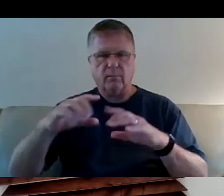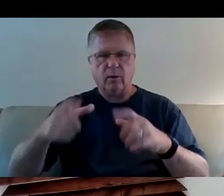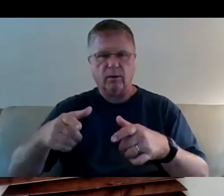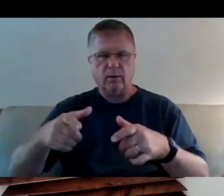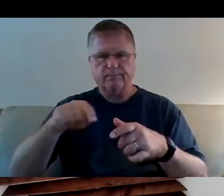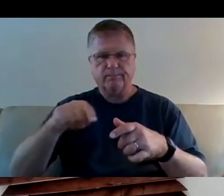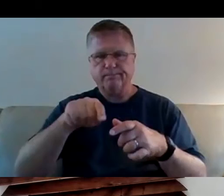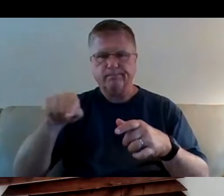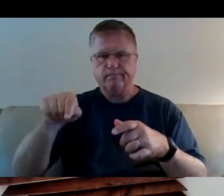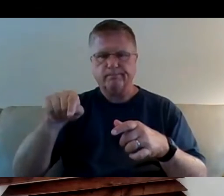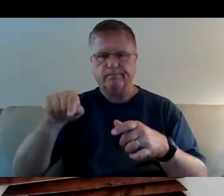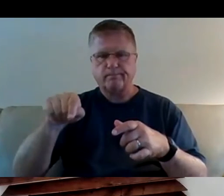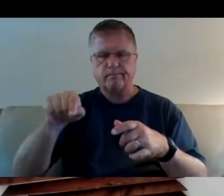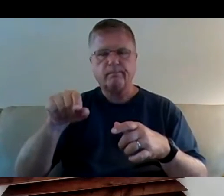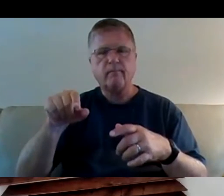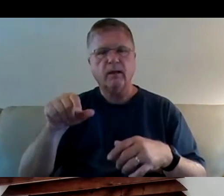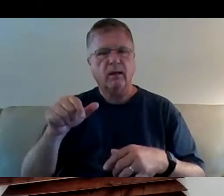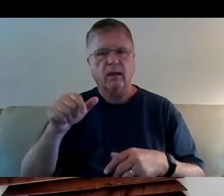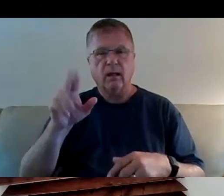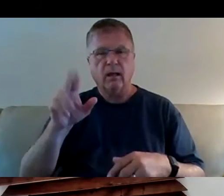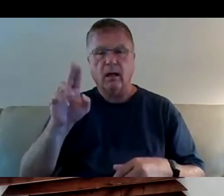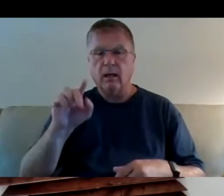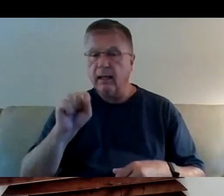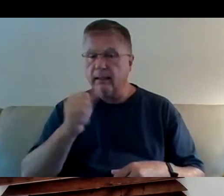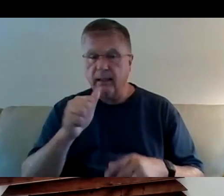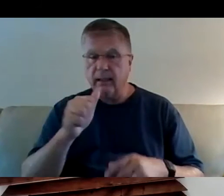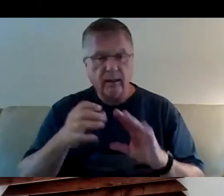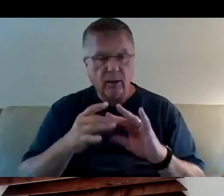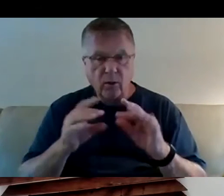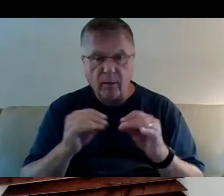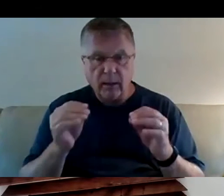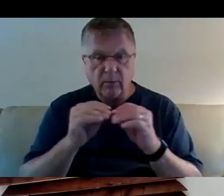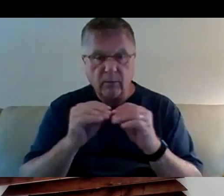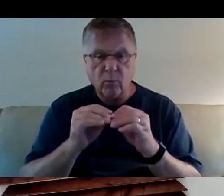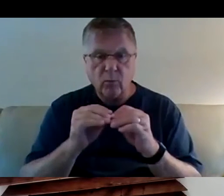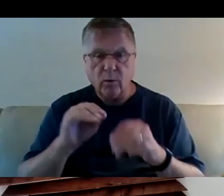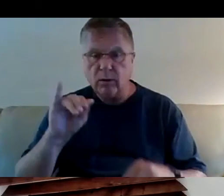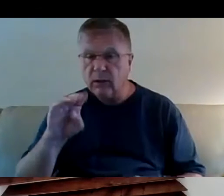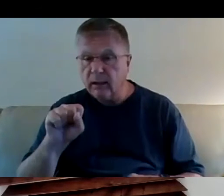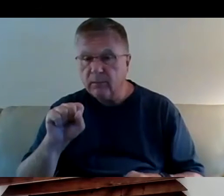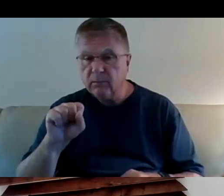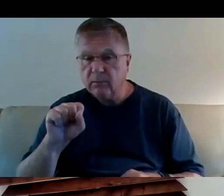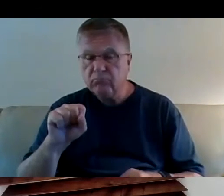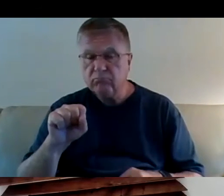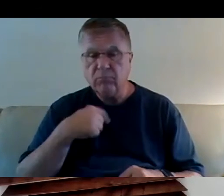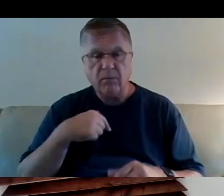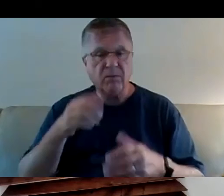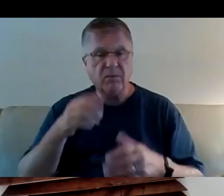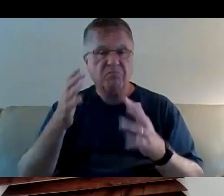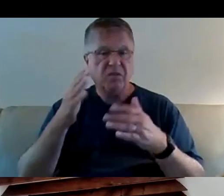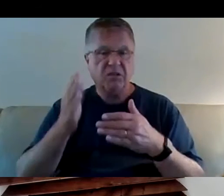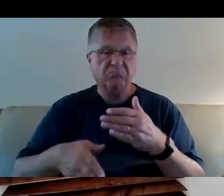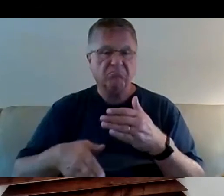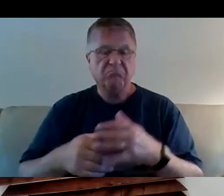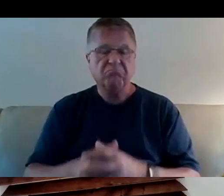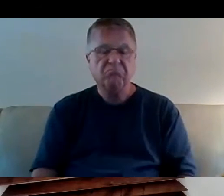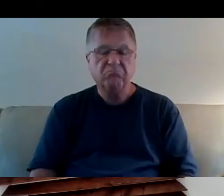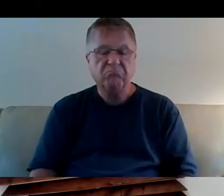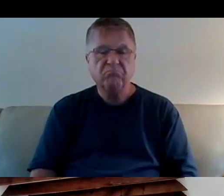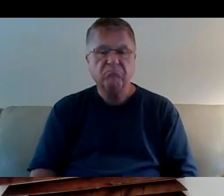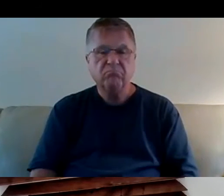unless you have any other further comments, James, I'm gonna wrap it up.